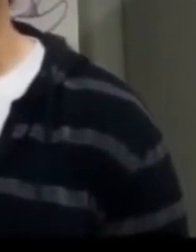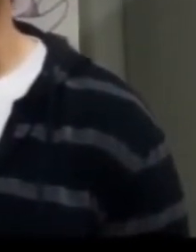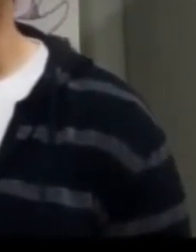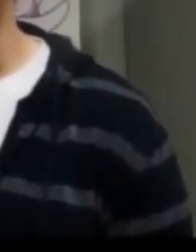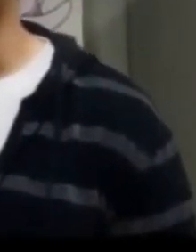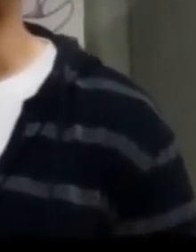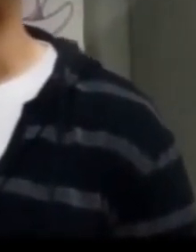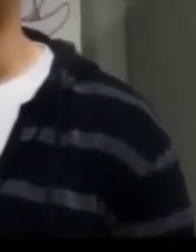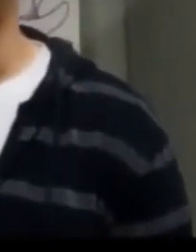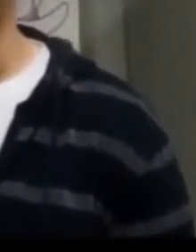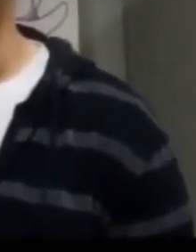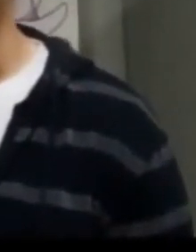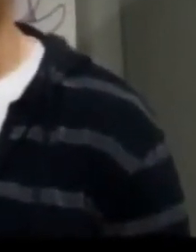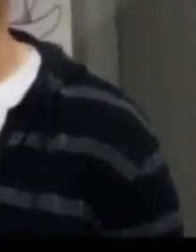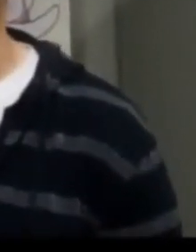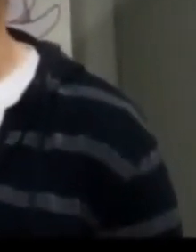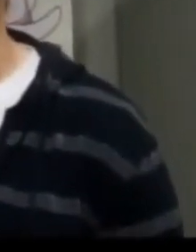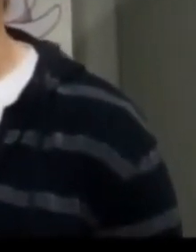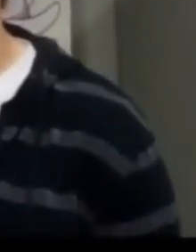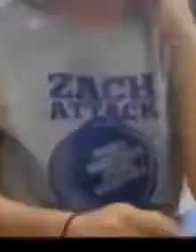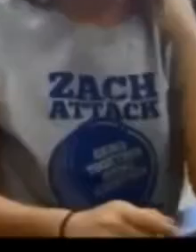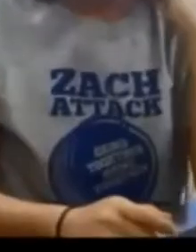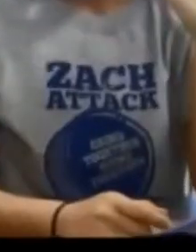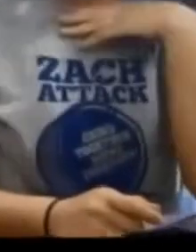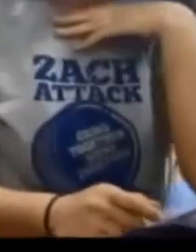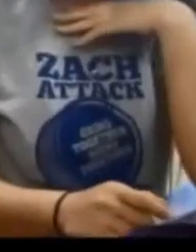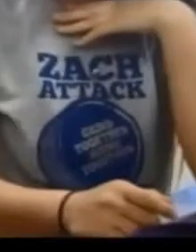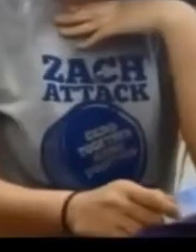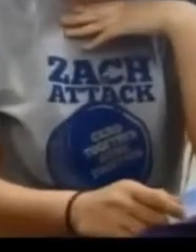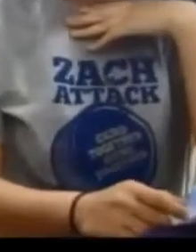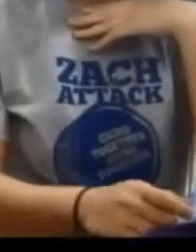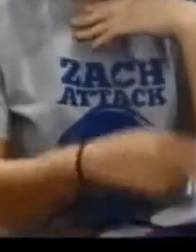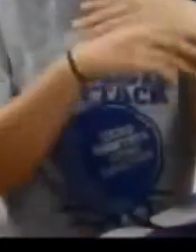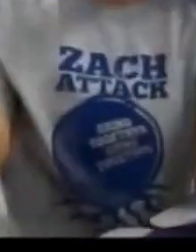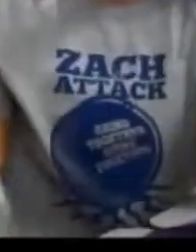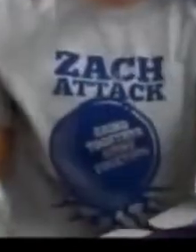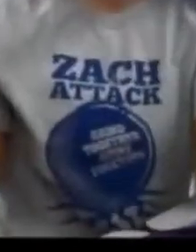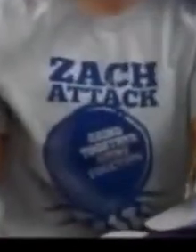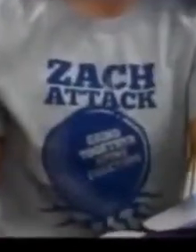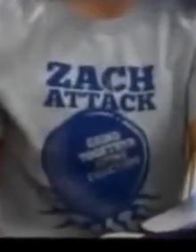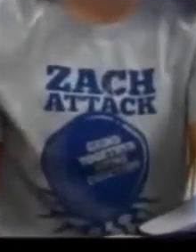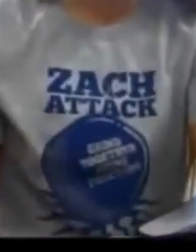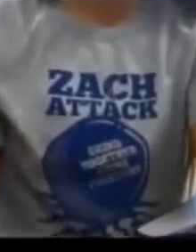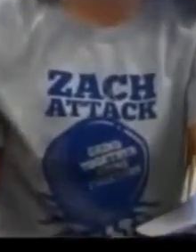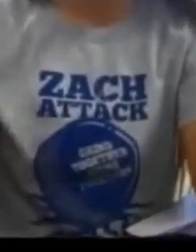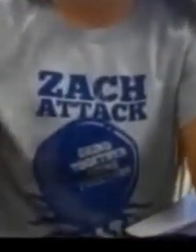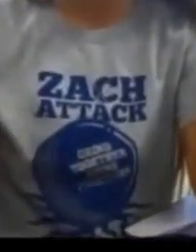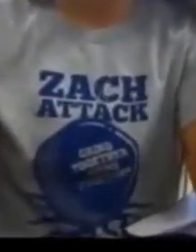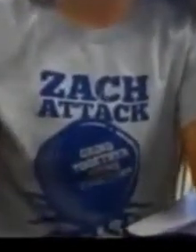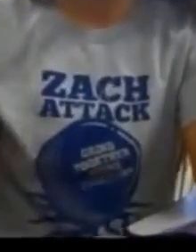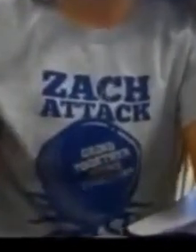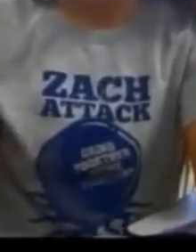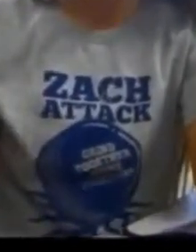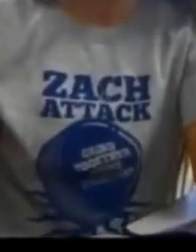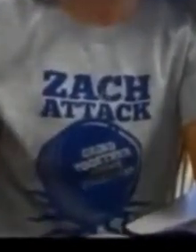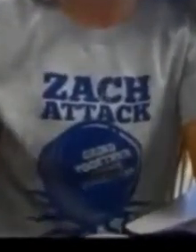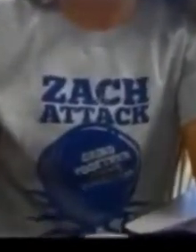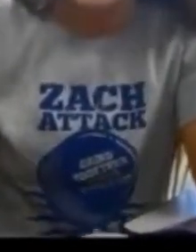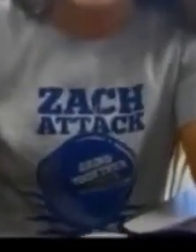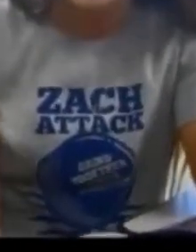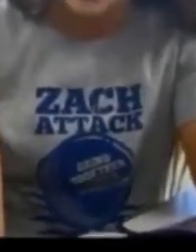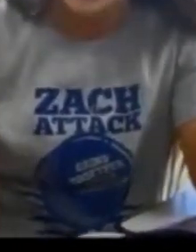cool people that you get to hang out with and spend time with. I'm going to miss seeing all the shining faces because I'm not going to see any